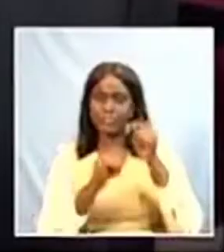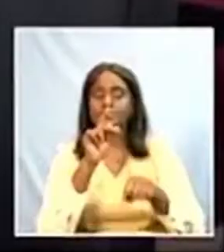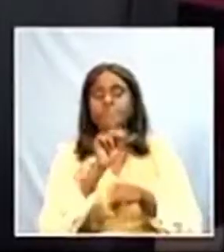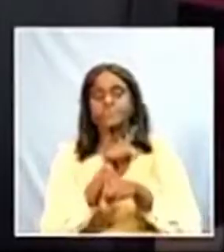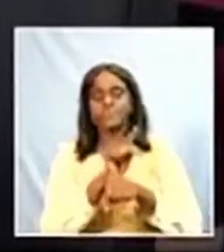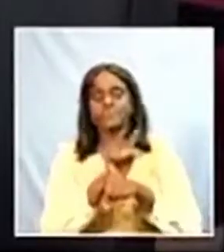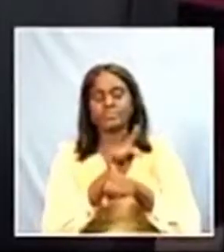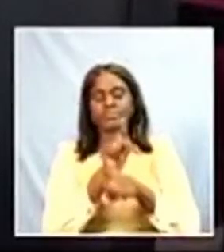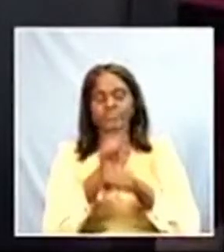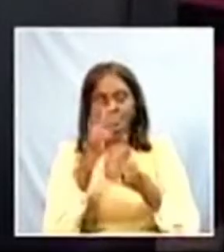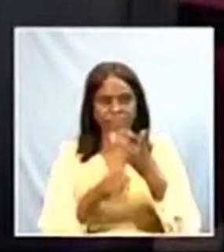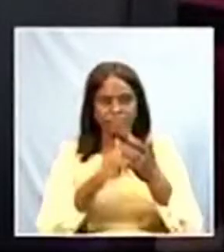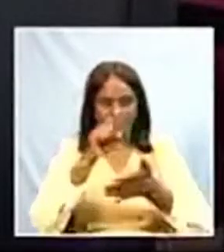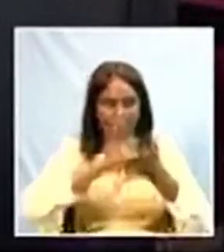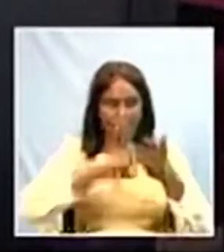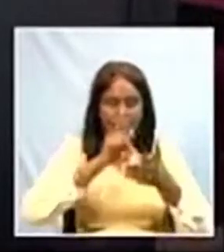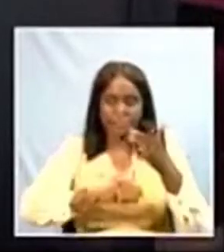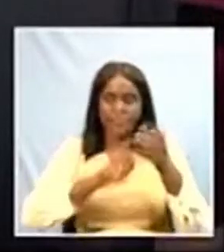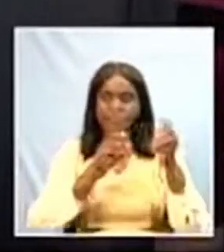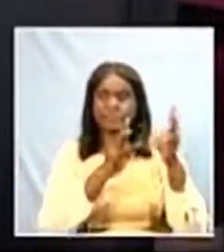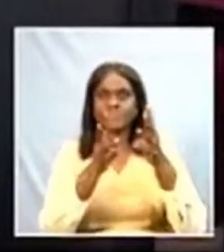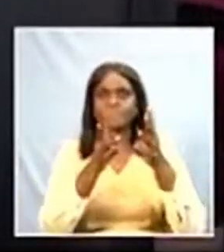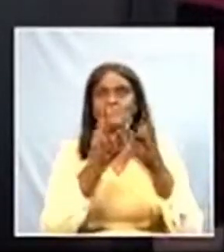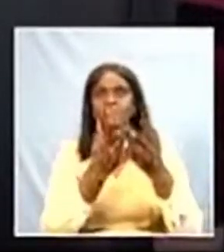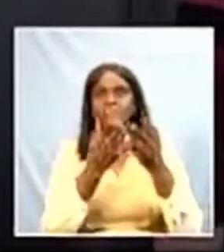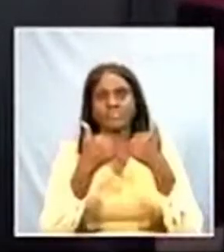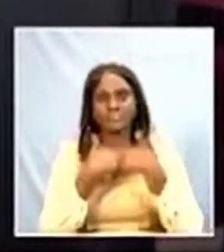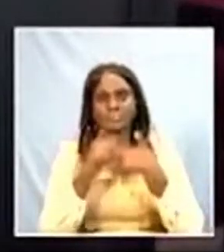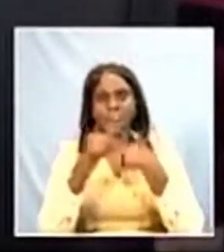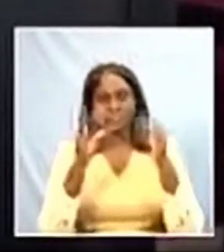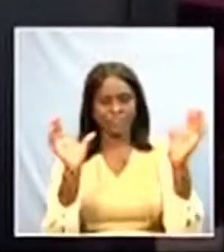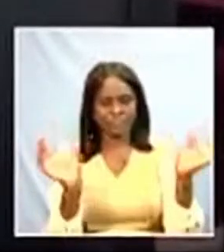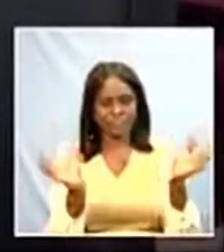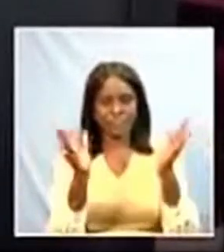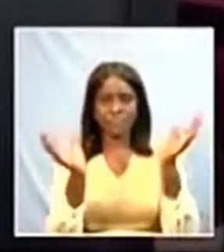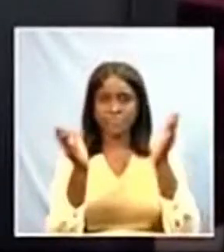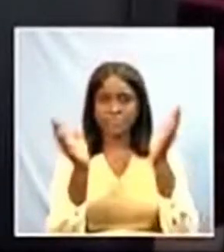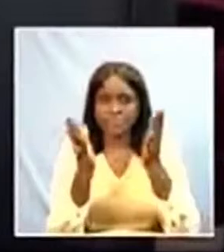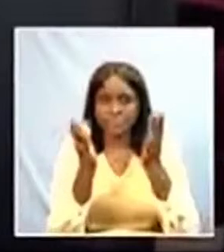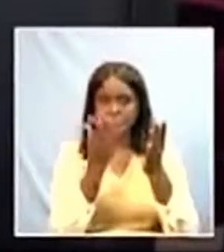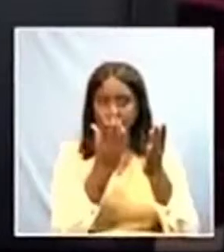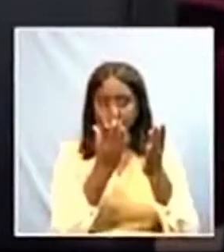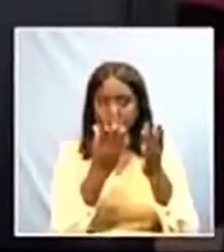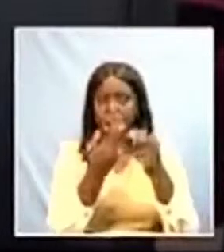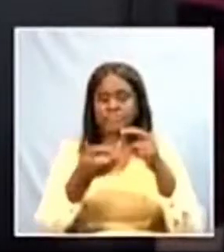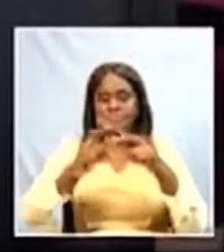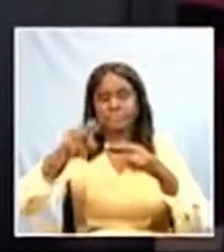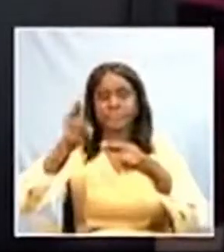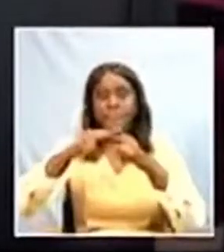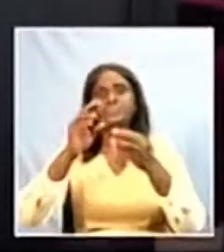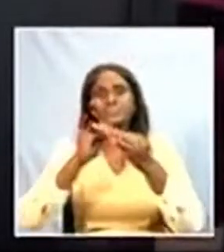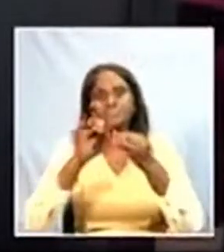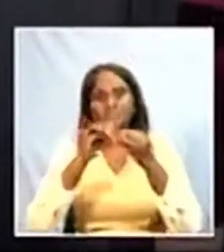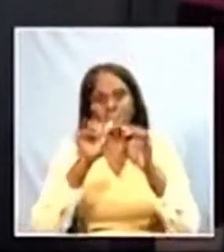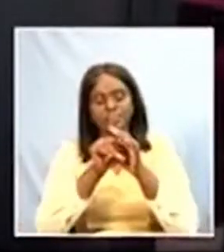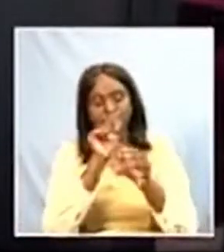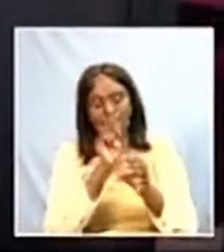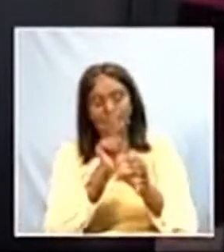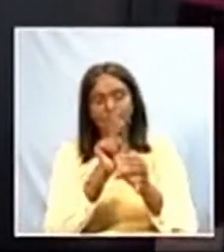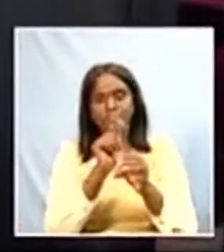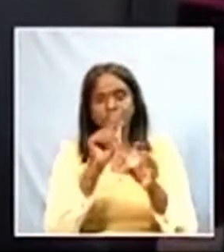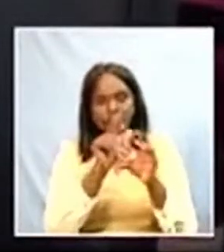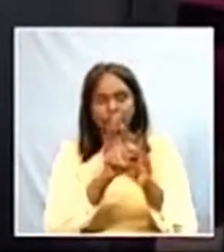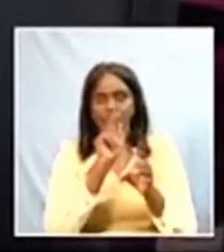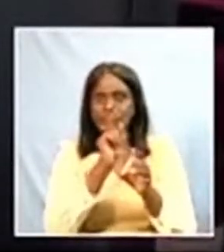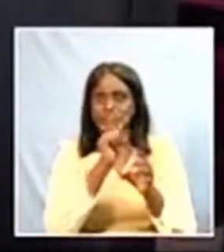project? What cost elements have motivated the increase in